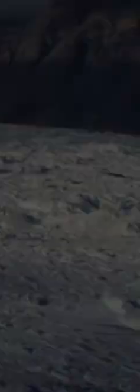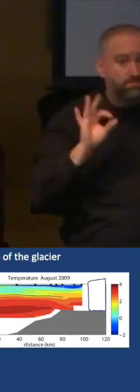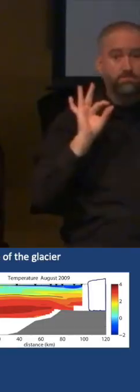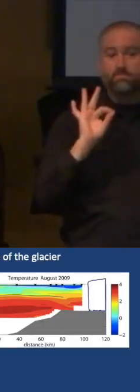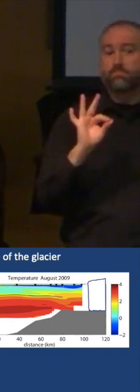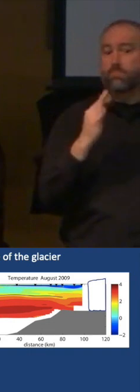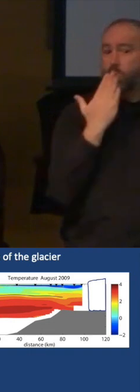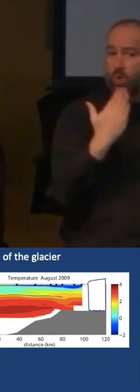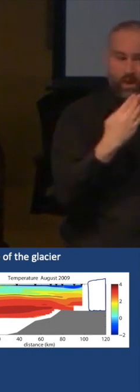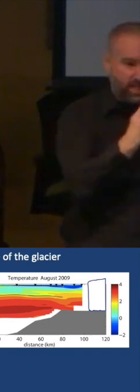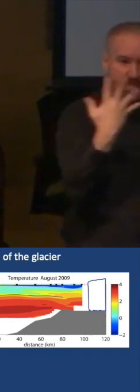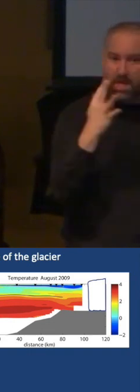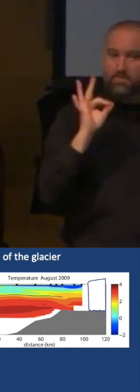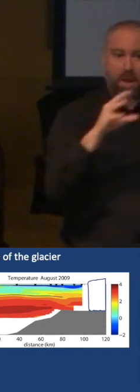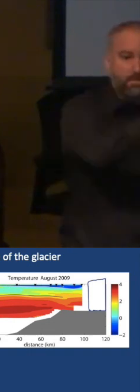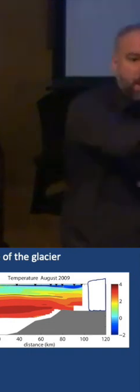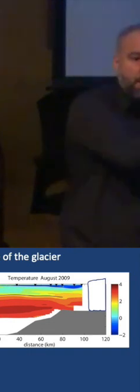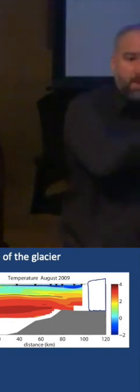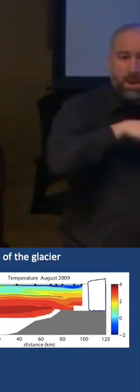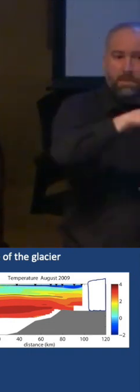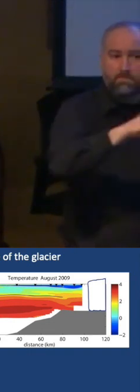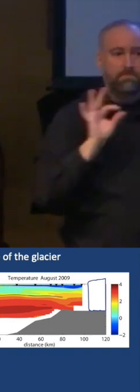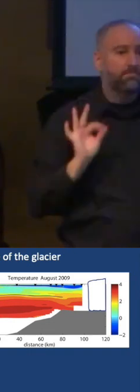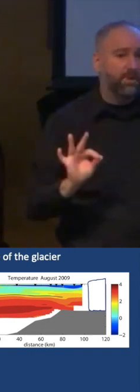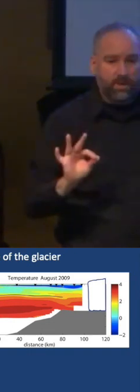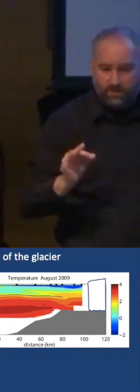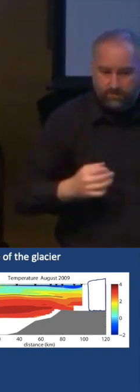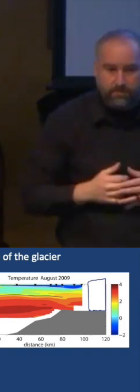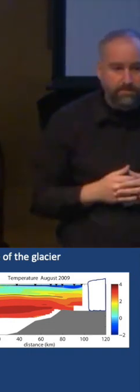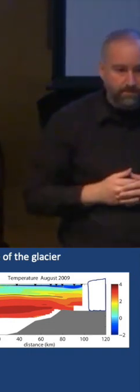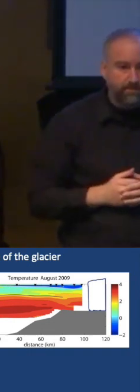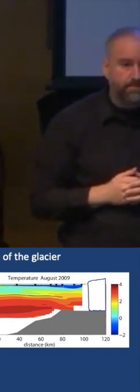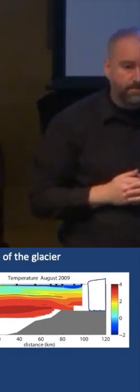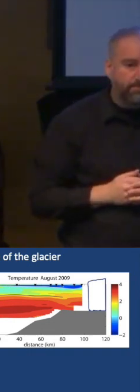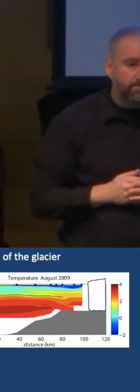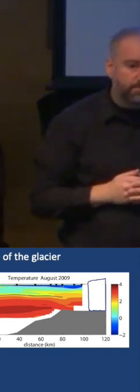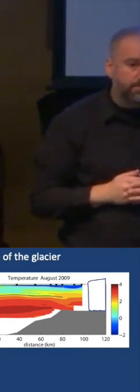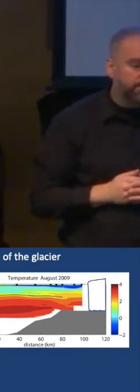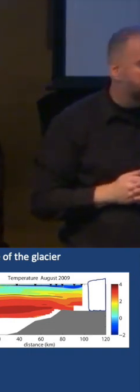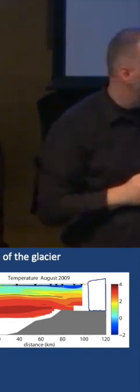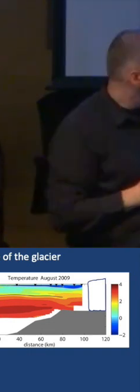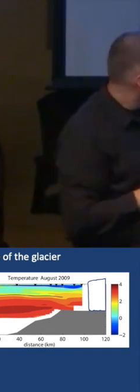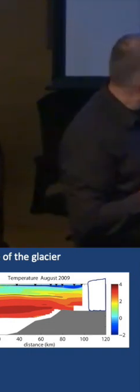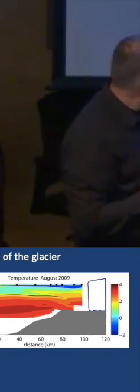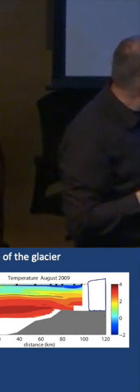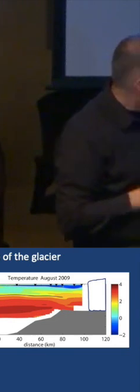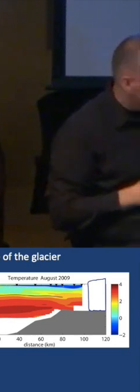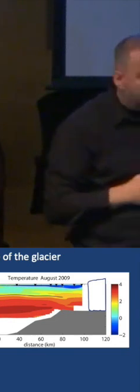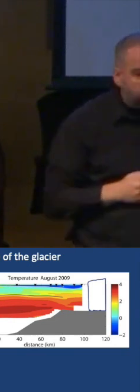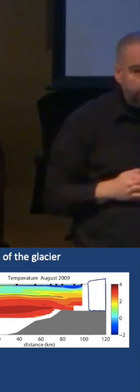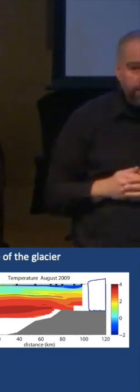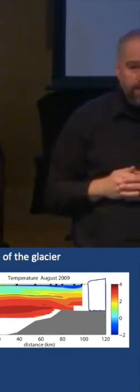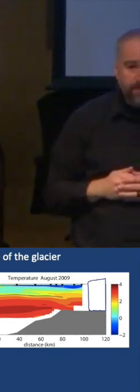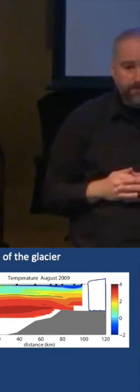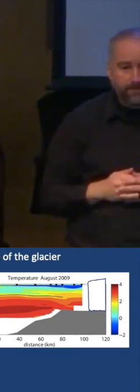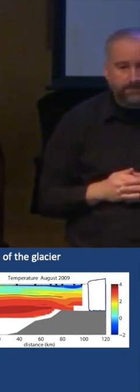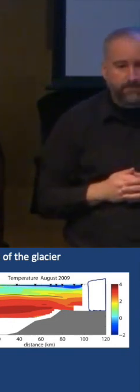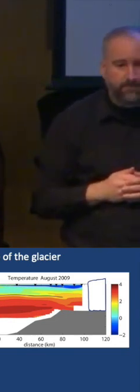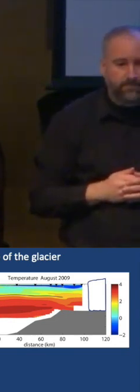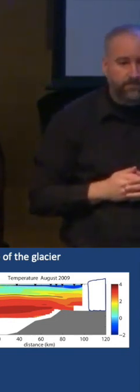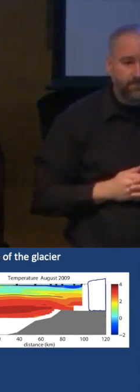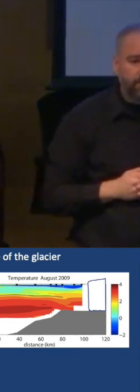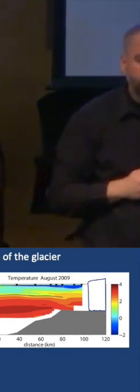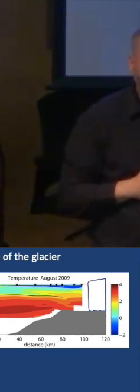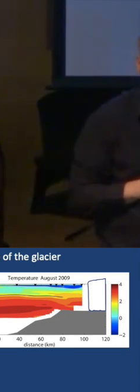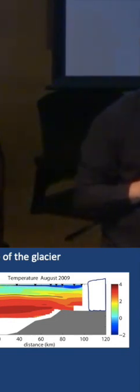costly. So what we found with these measurements, this is the fjord as we crisscross it